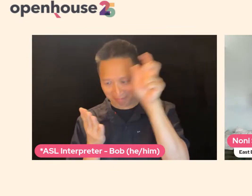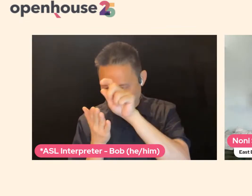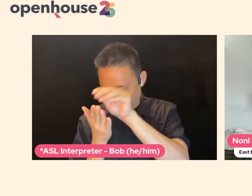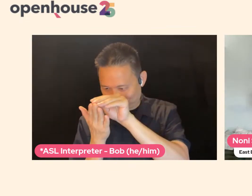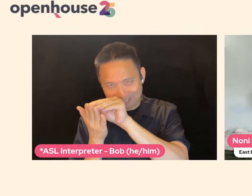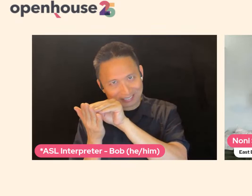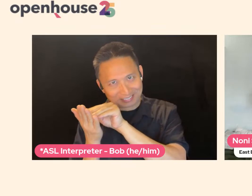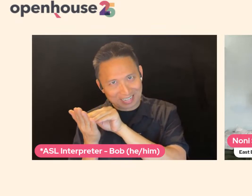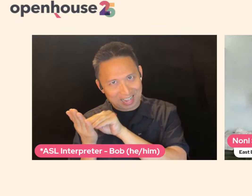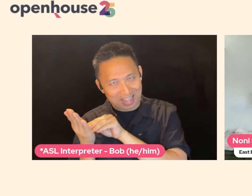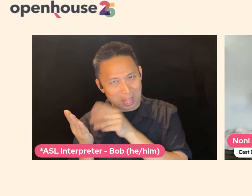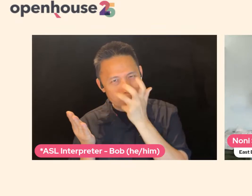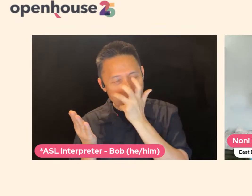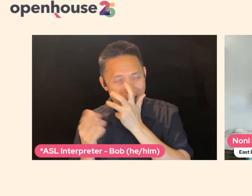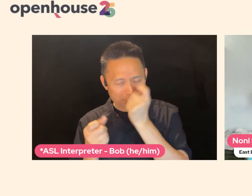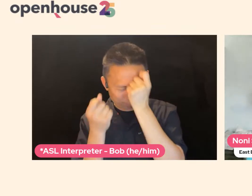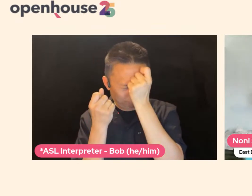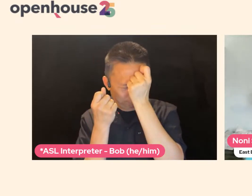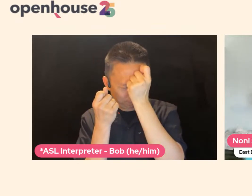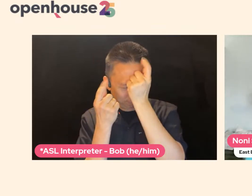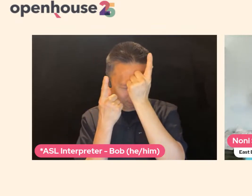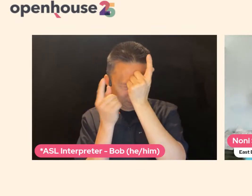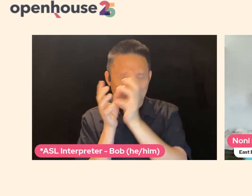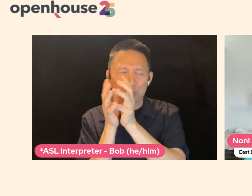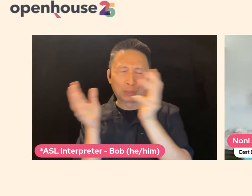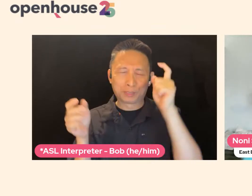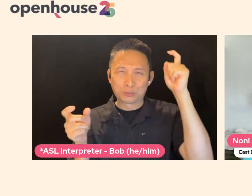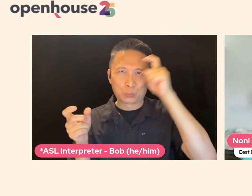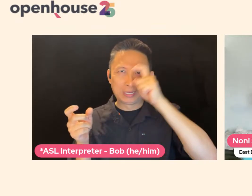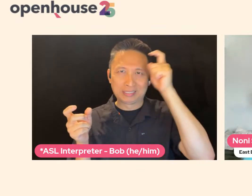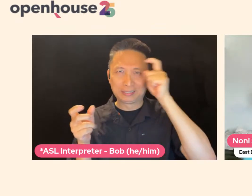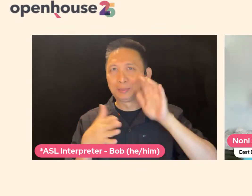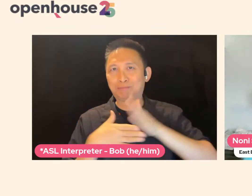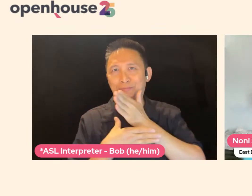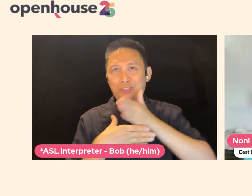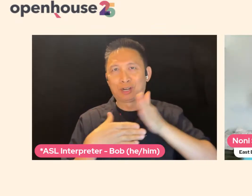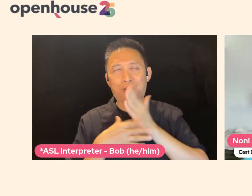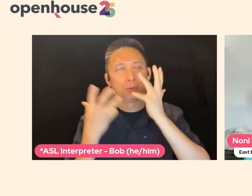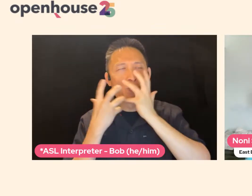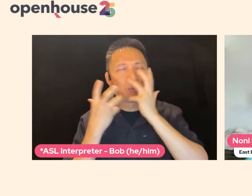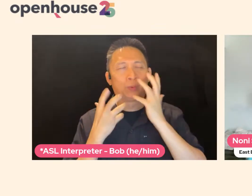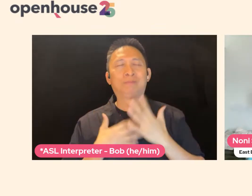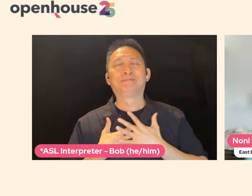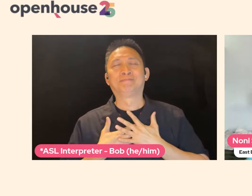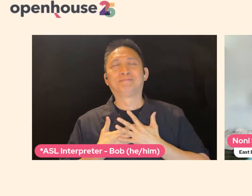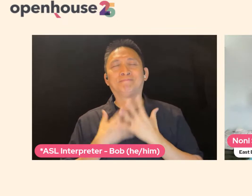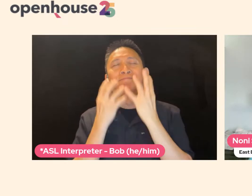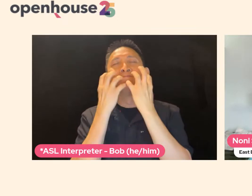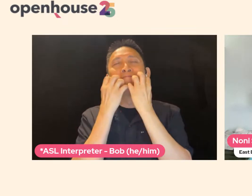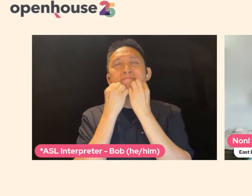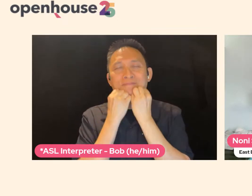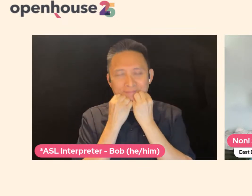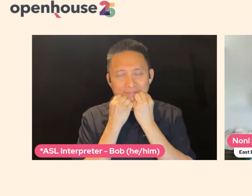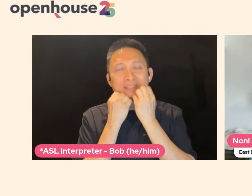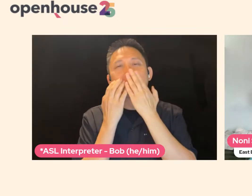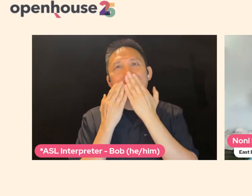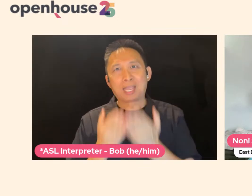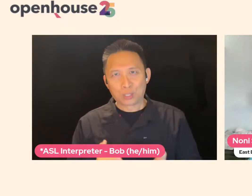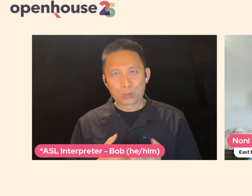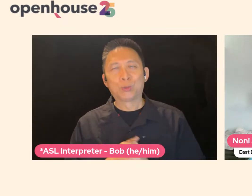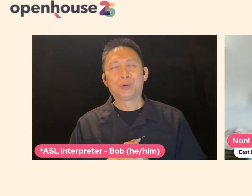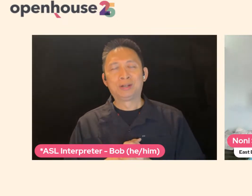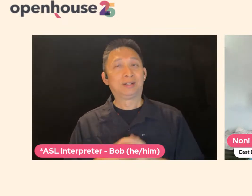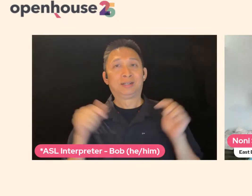all of the insight that you have, because this is one of the more unique